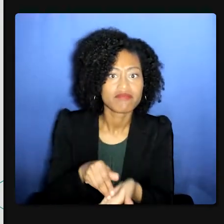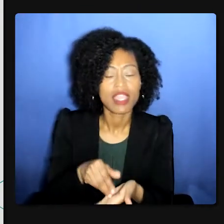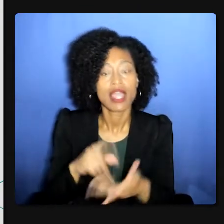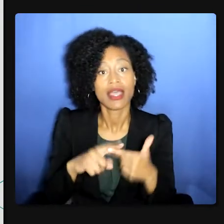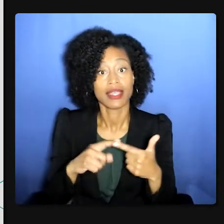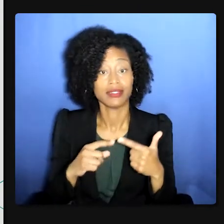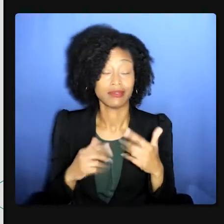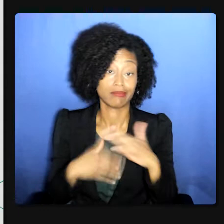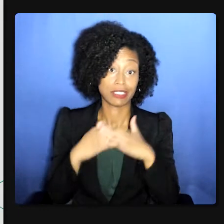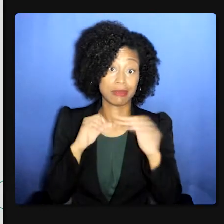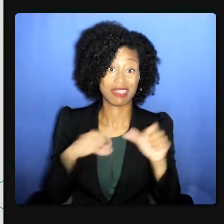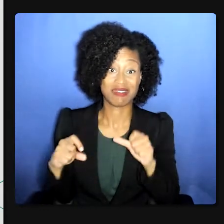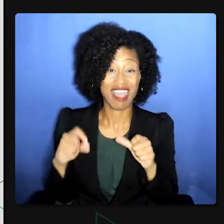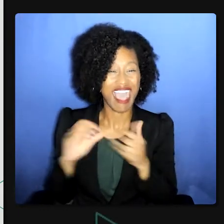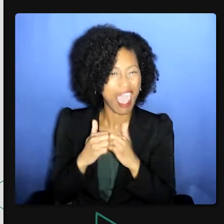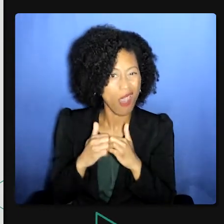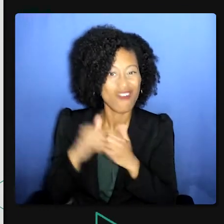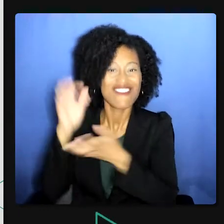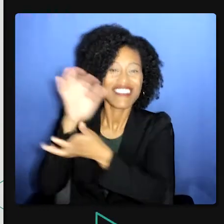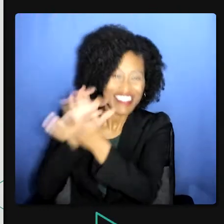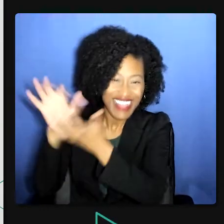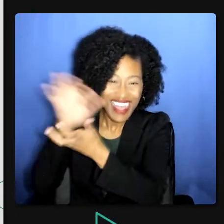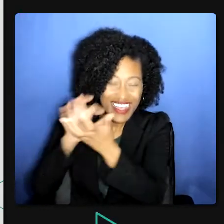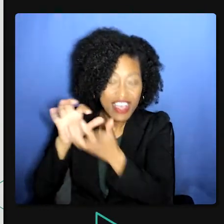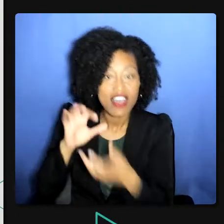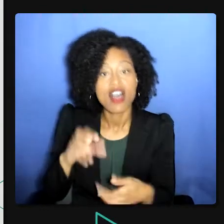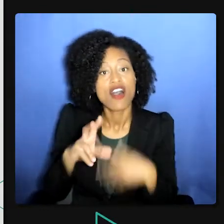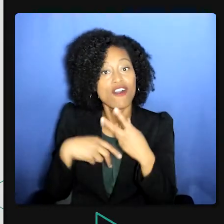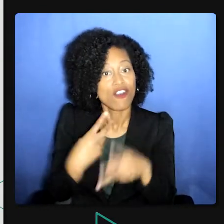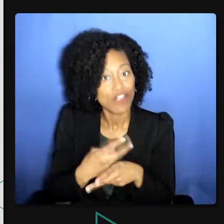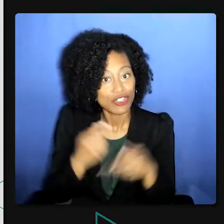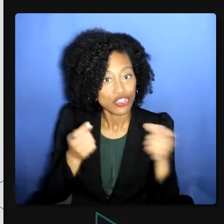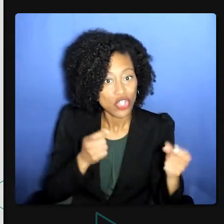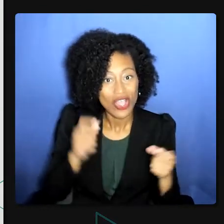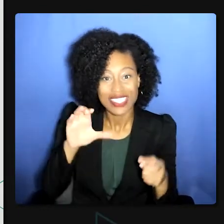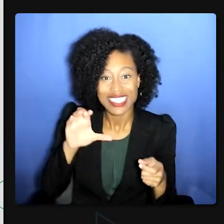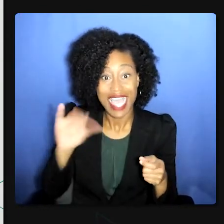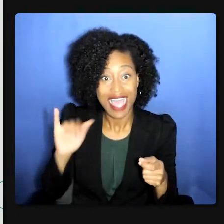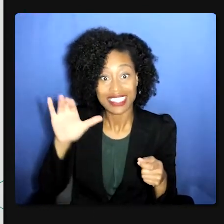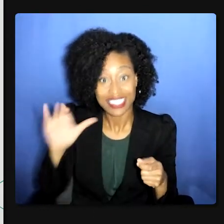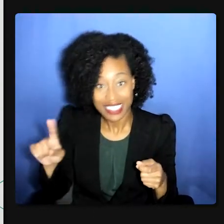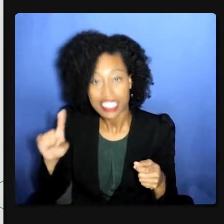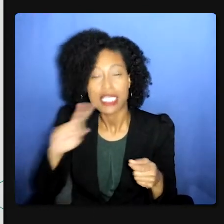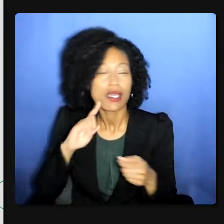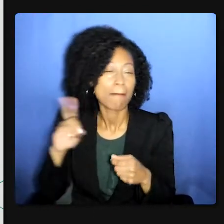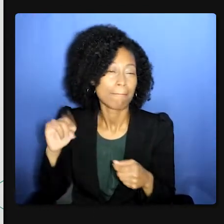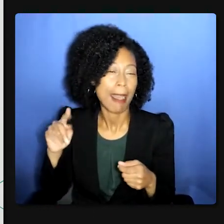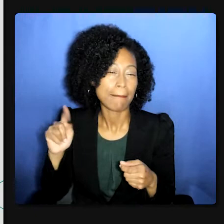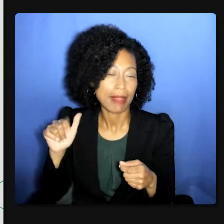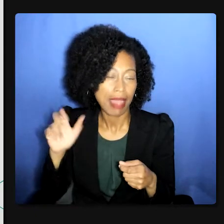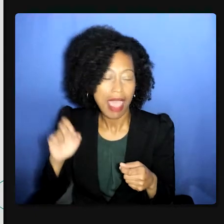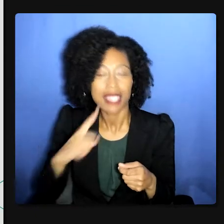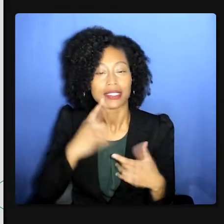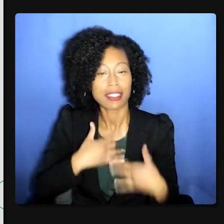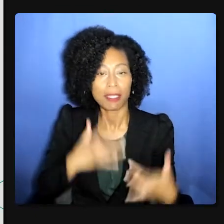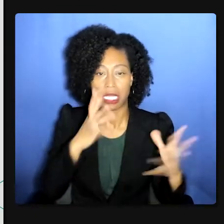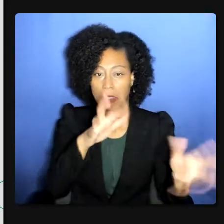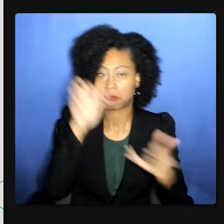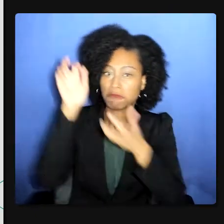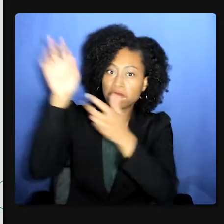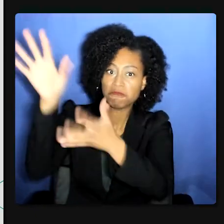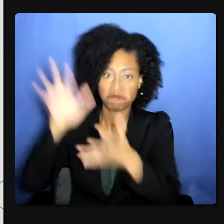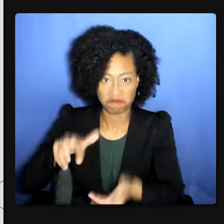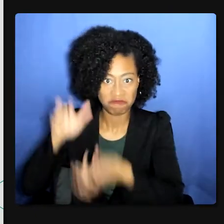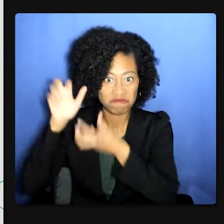cloud is the place to do it. Version control and CI/CD build pipelines are the two things we see studios migrating early on in the